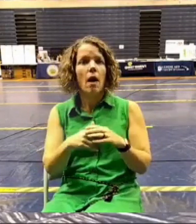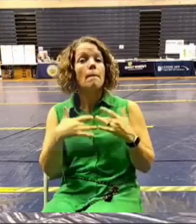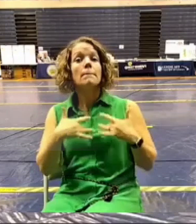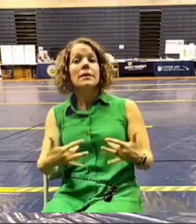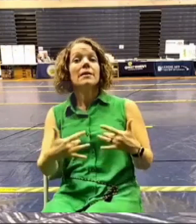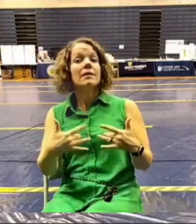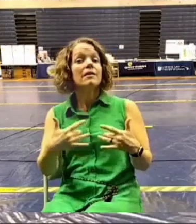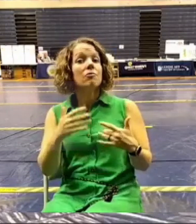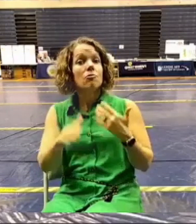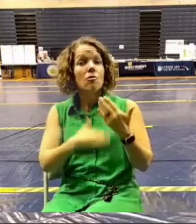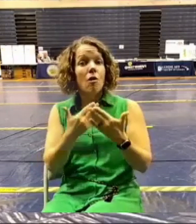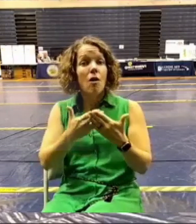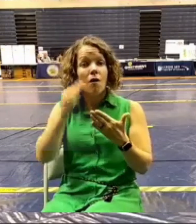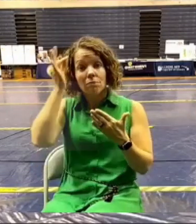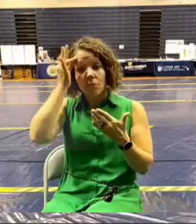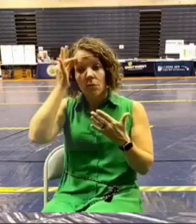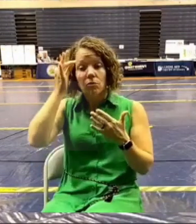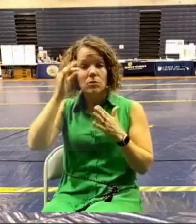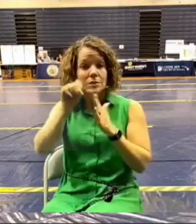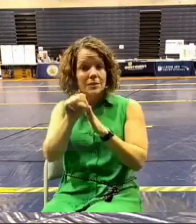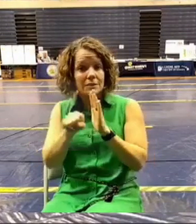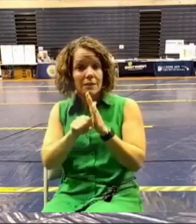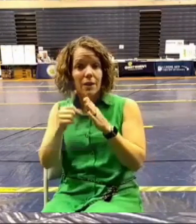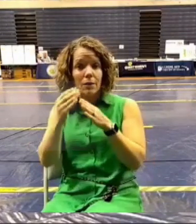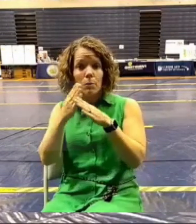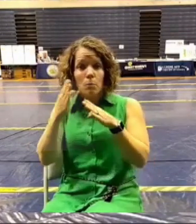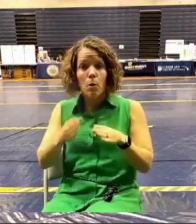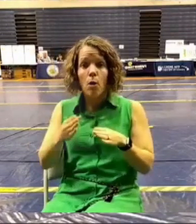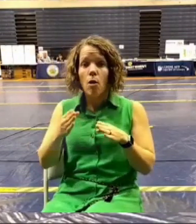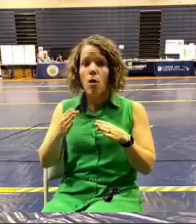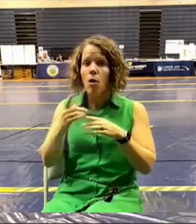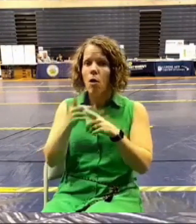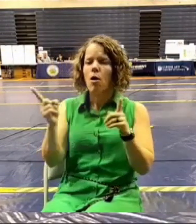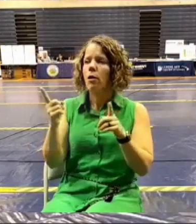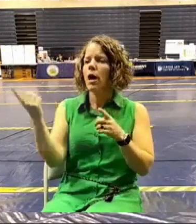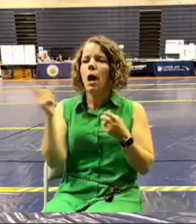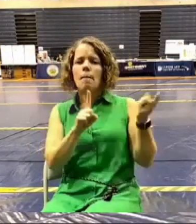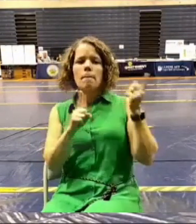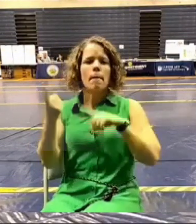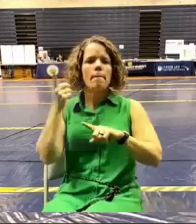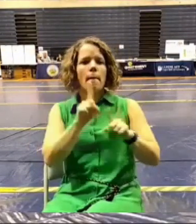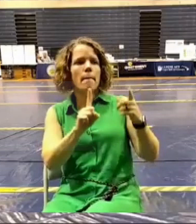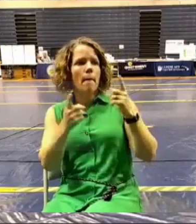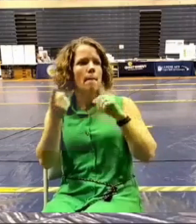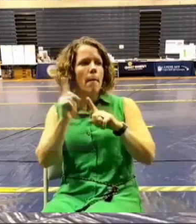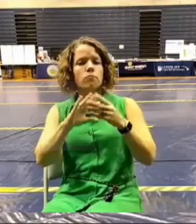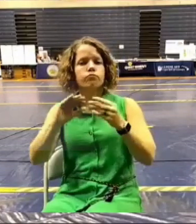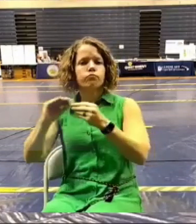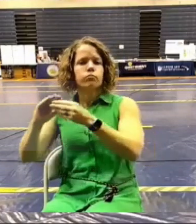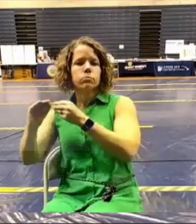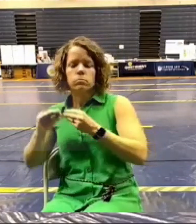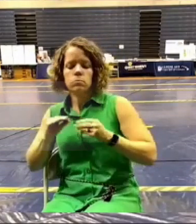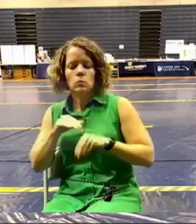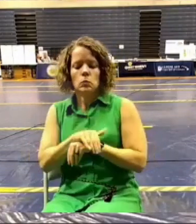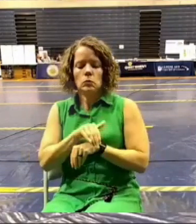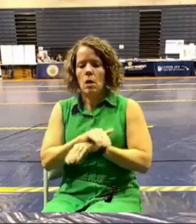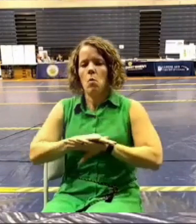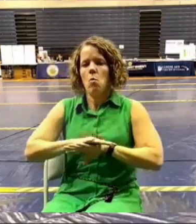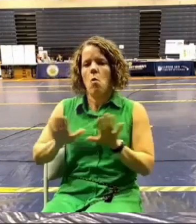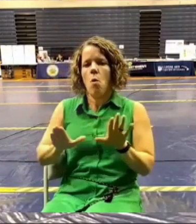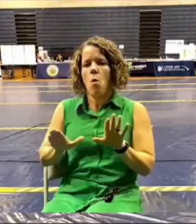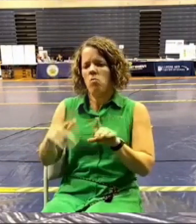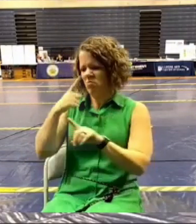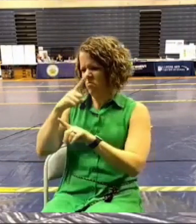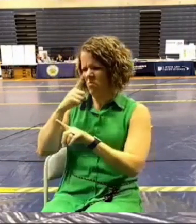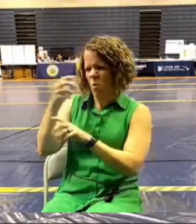here with us tonight. We asked them not to do that this evening to allow more time for our friends of the advisory committee, and also to